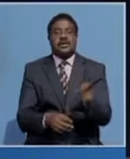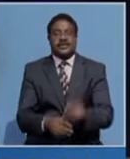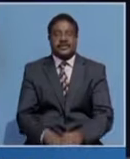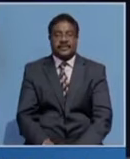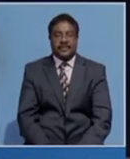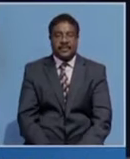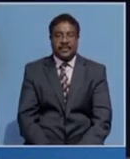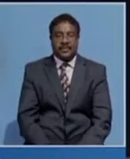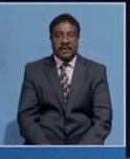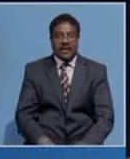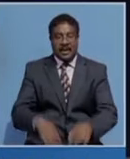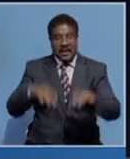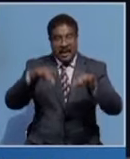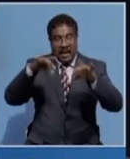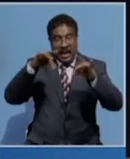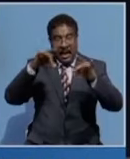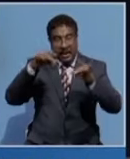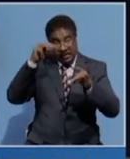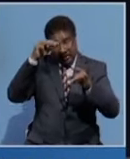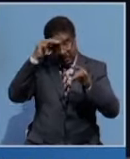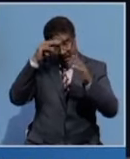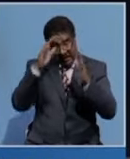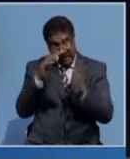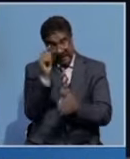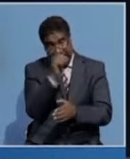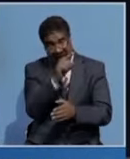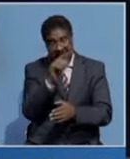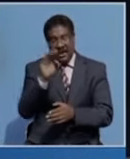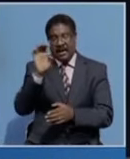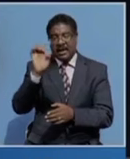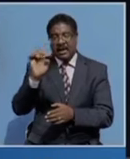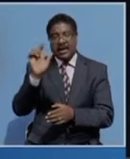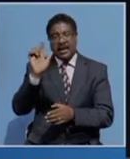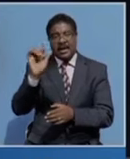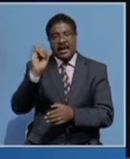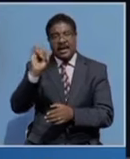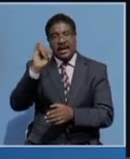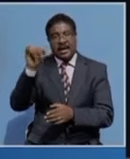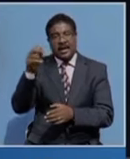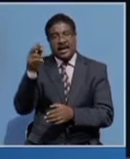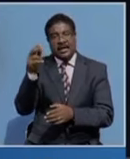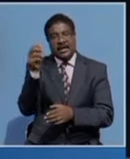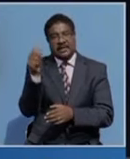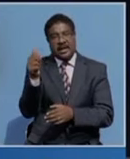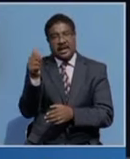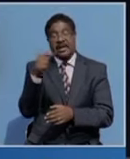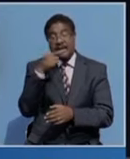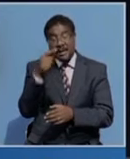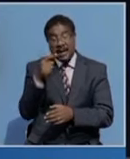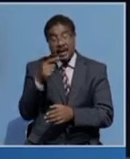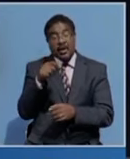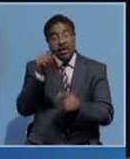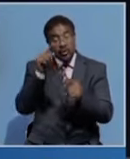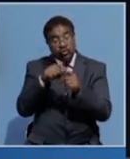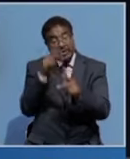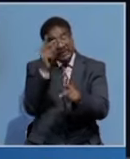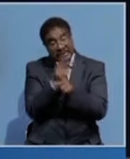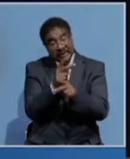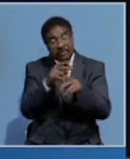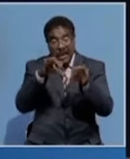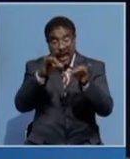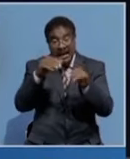Lands and Natural Resources Minister Elijah Mchima has called for increased commitments towards land restoration activities in